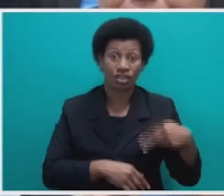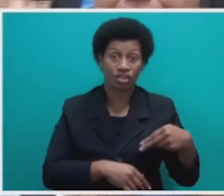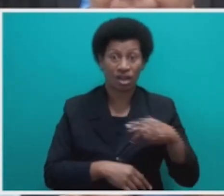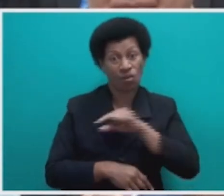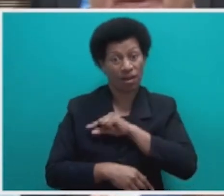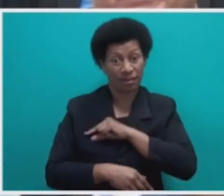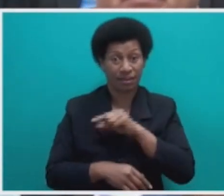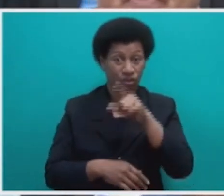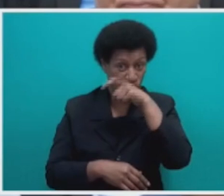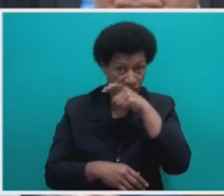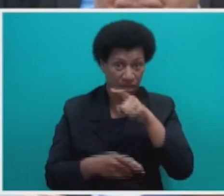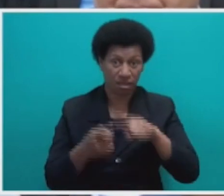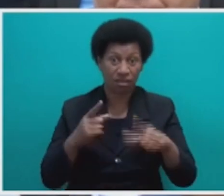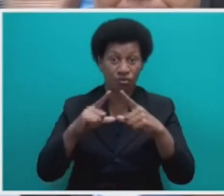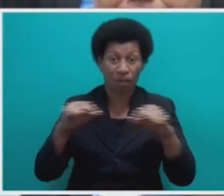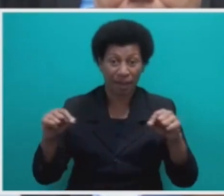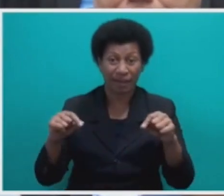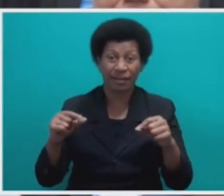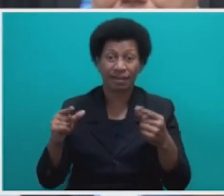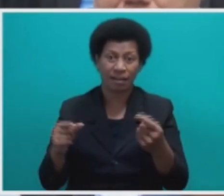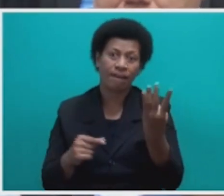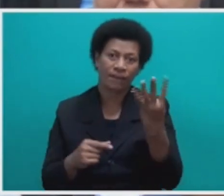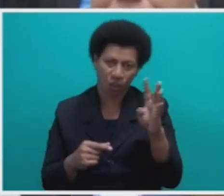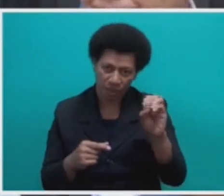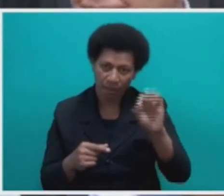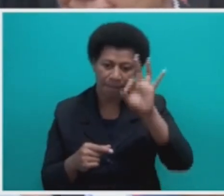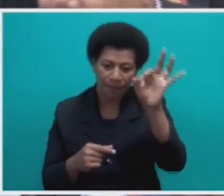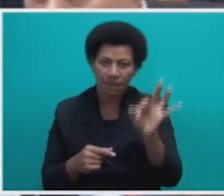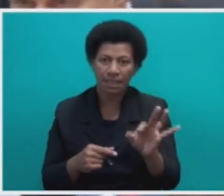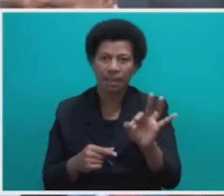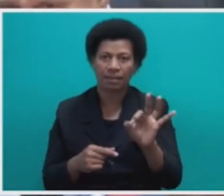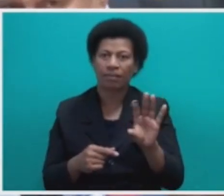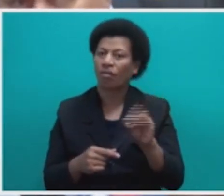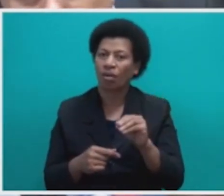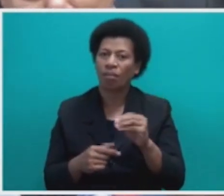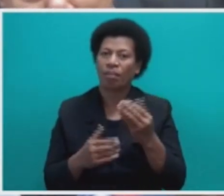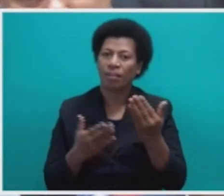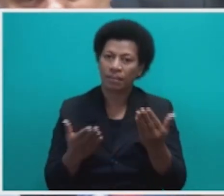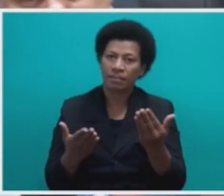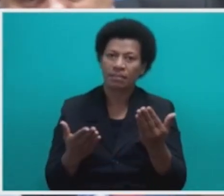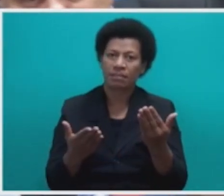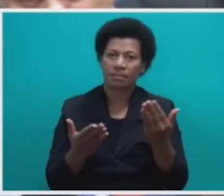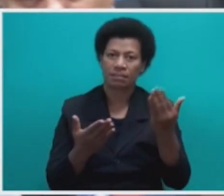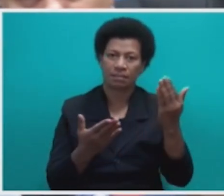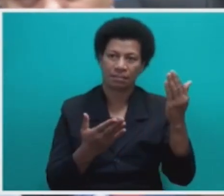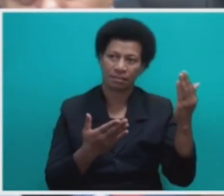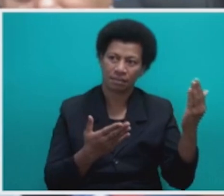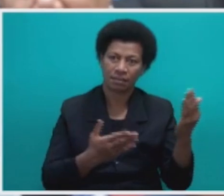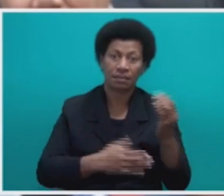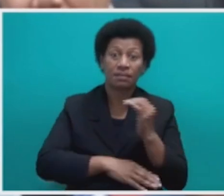imports, from the figures that I saw, about 40% of chicken from Indonesia. And if we allow import of chicken